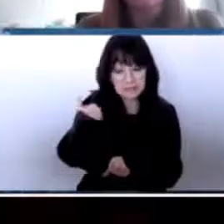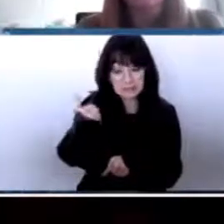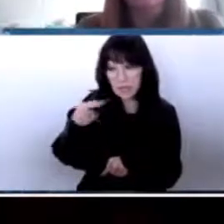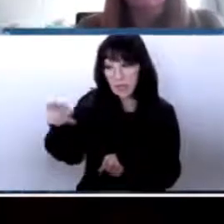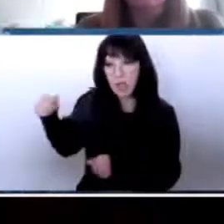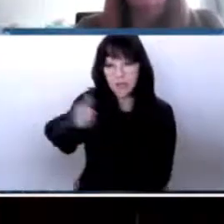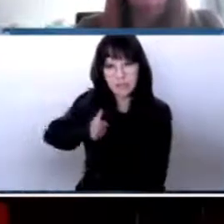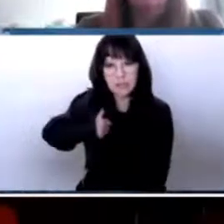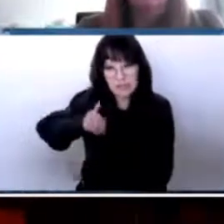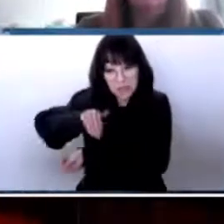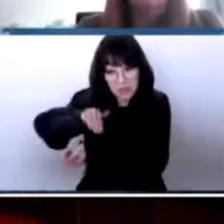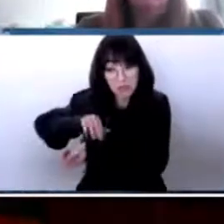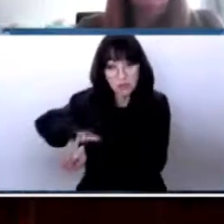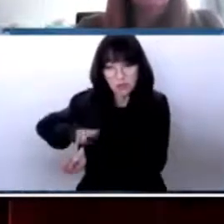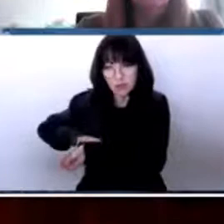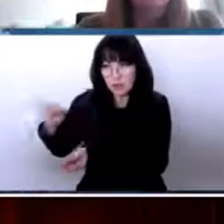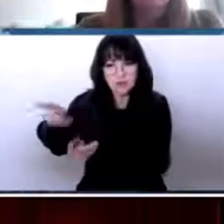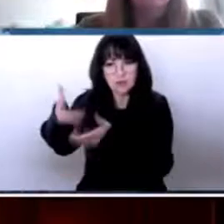to speak.